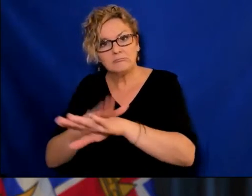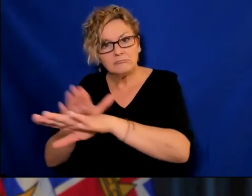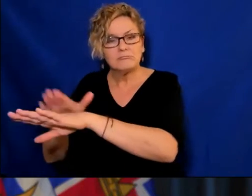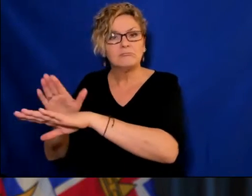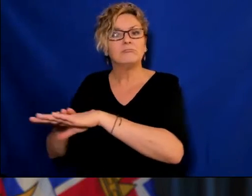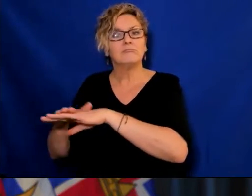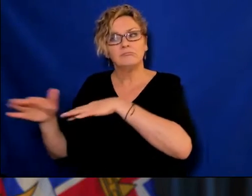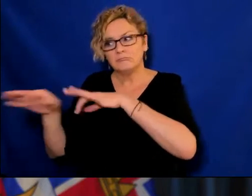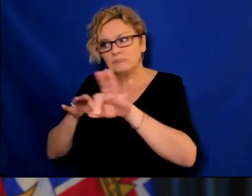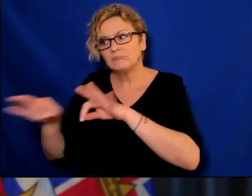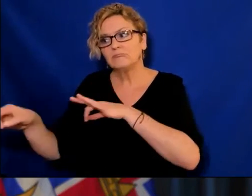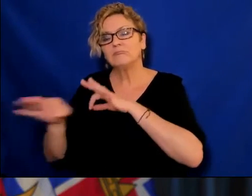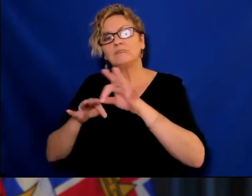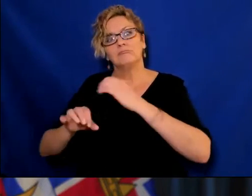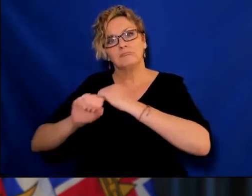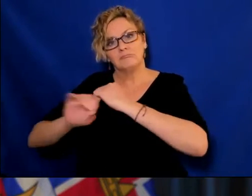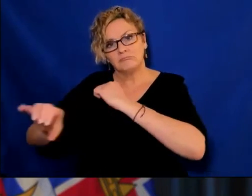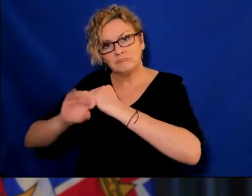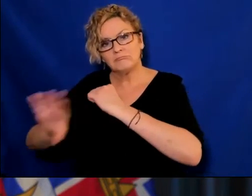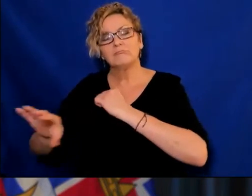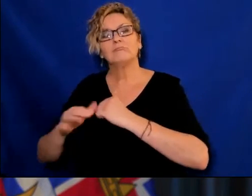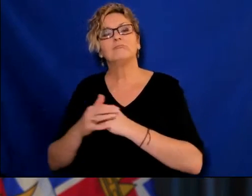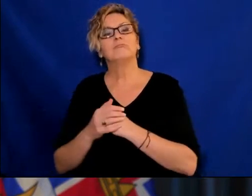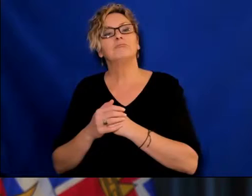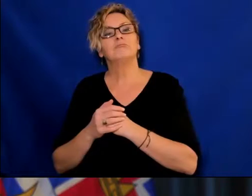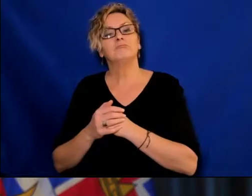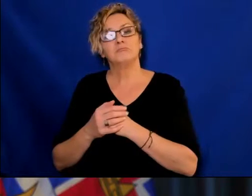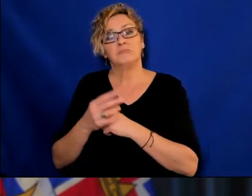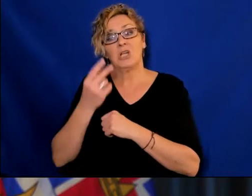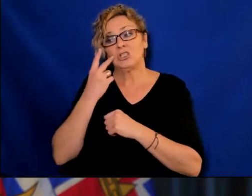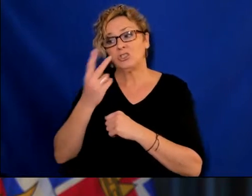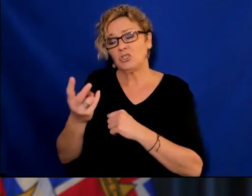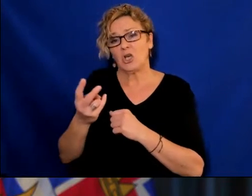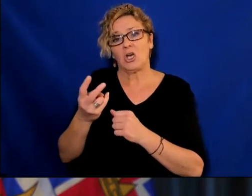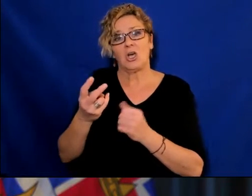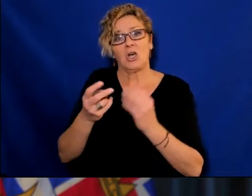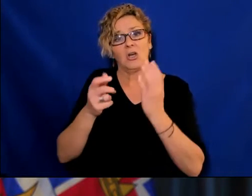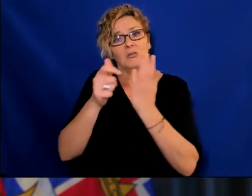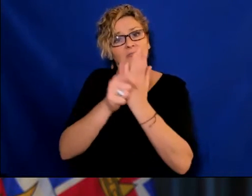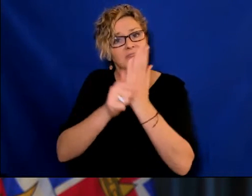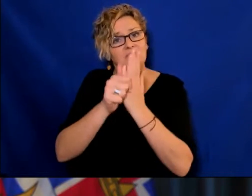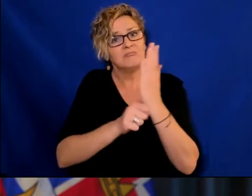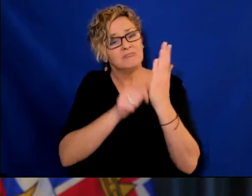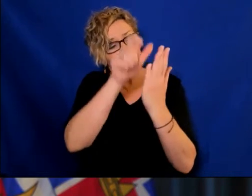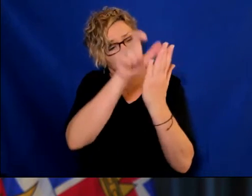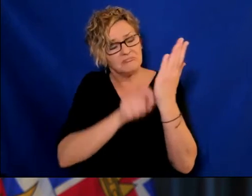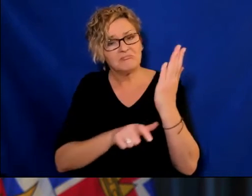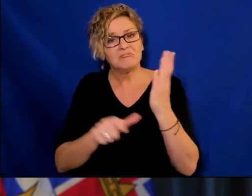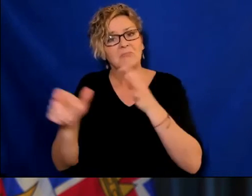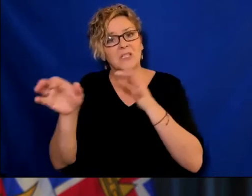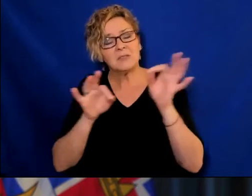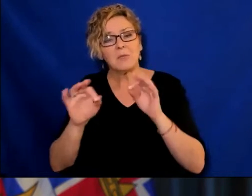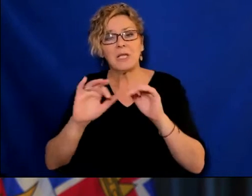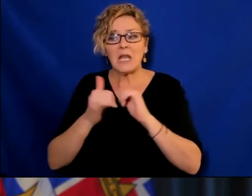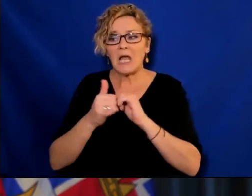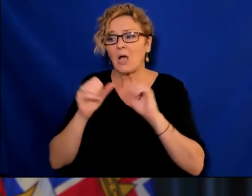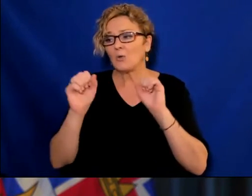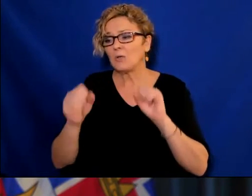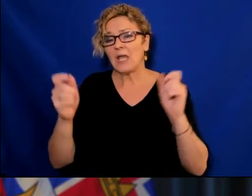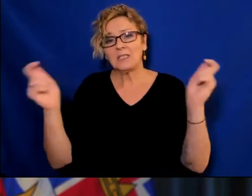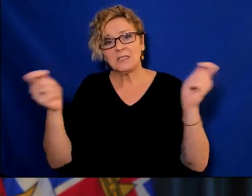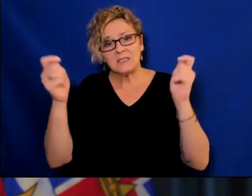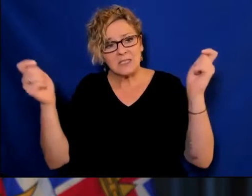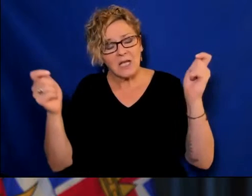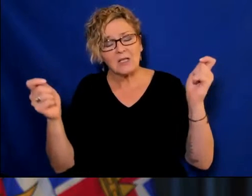who showed how to celebrate a major occasion such as Diwali in a safe way. But I